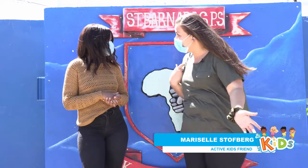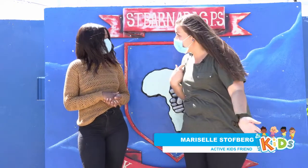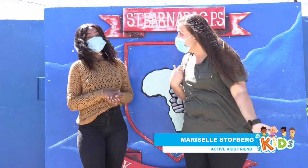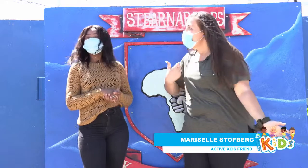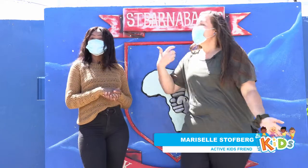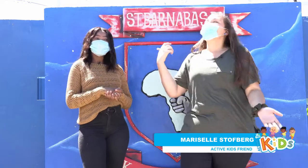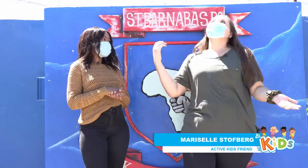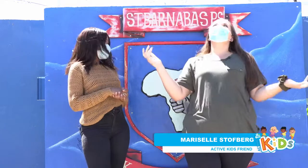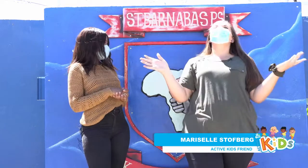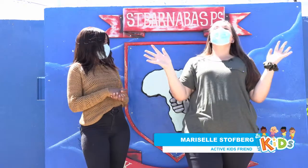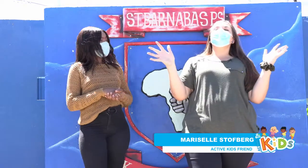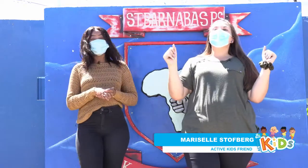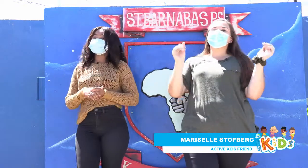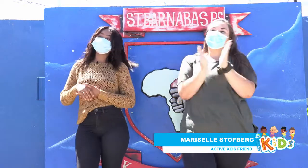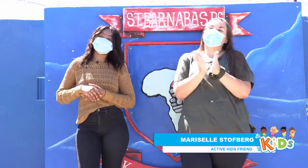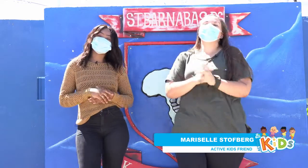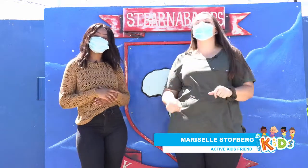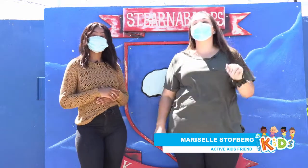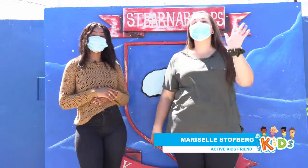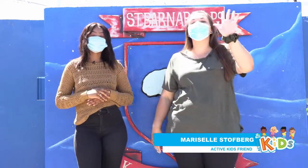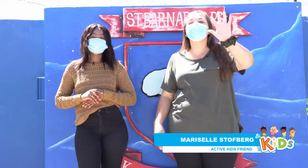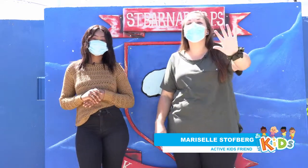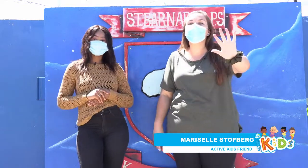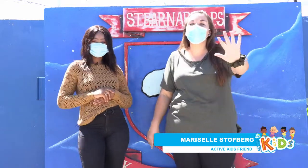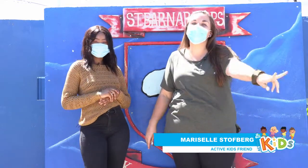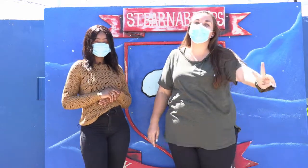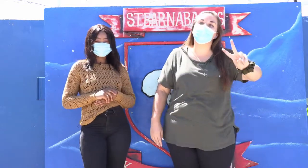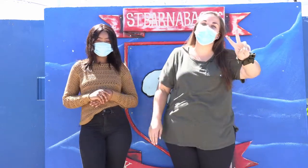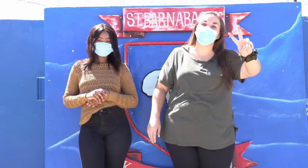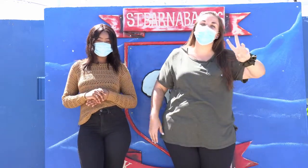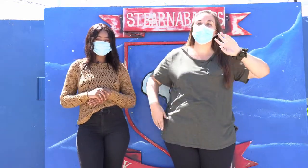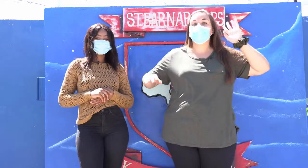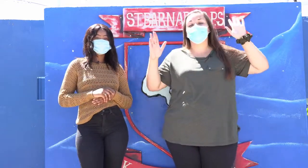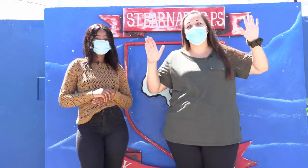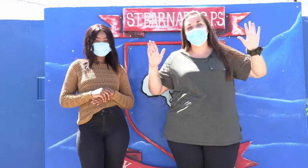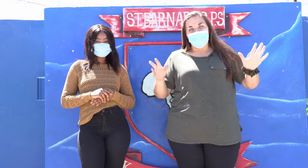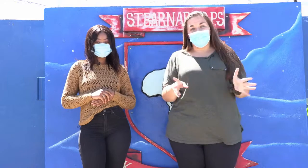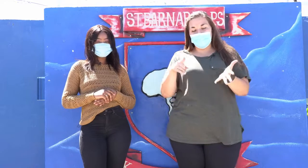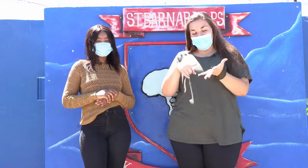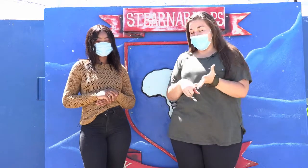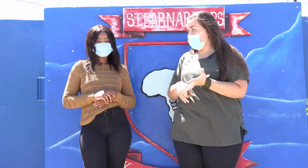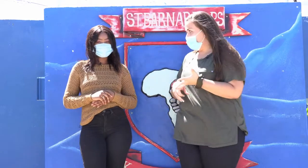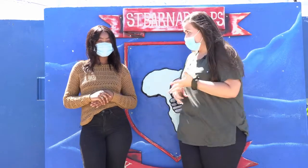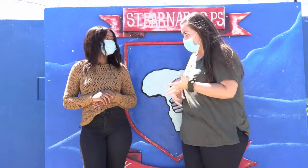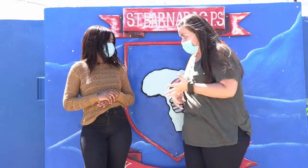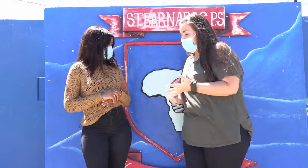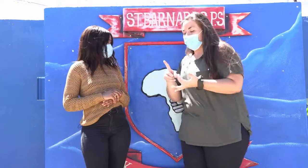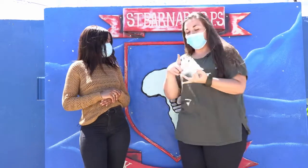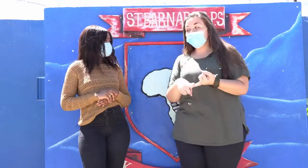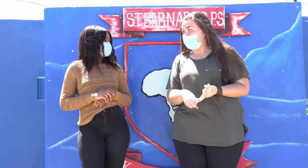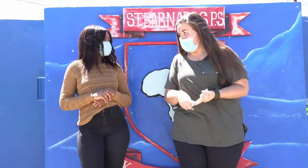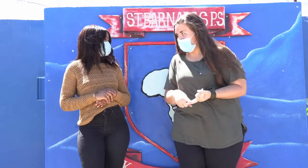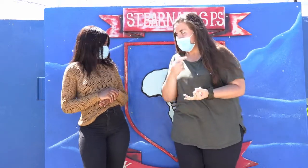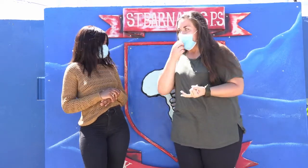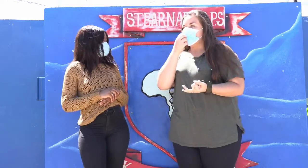lessons today. Oh, yes! So it's lesson 5 today for week 2. So we get to have fun, We